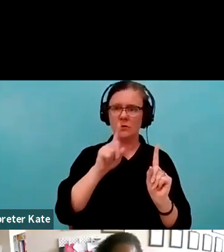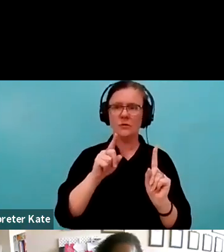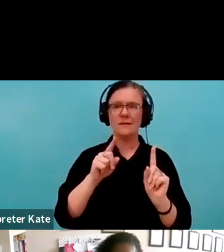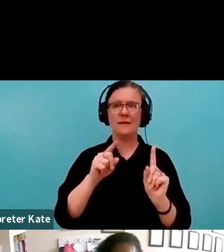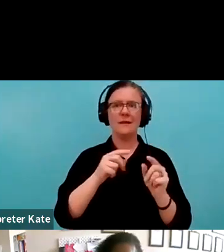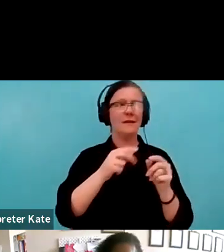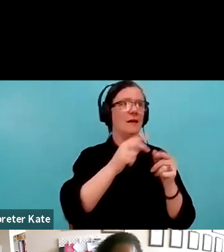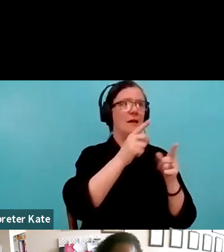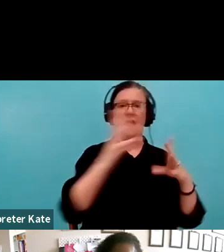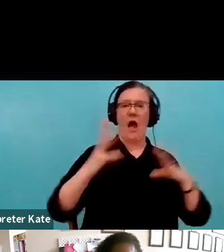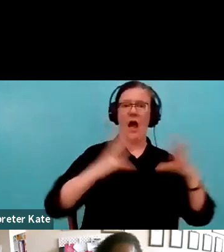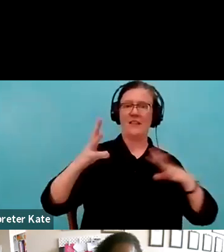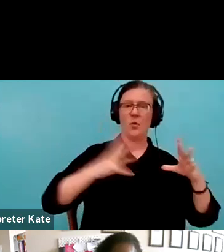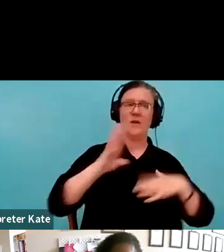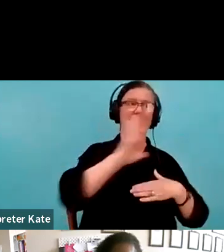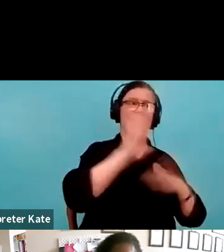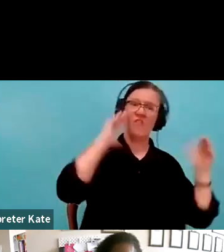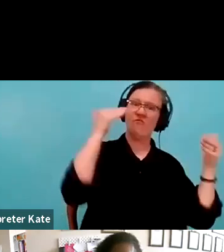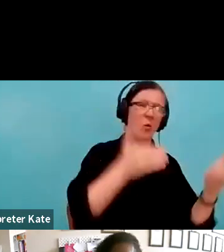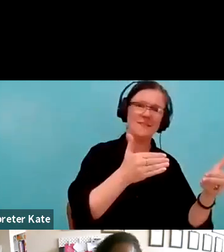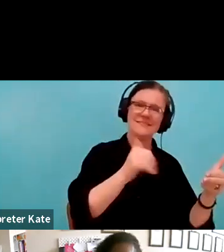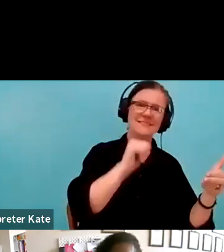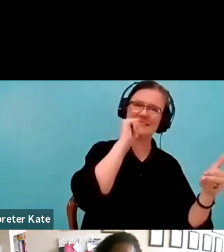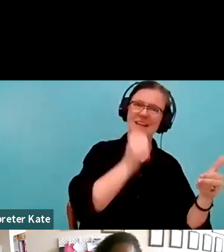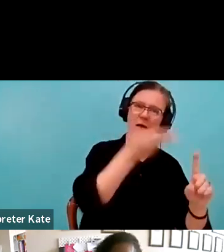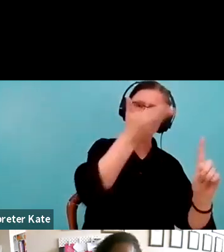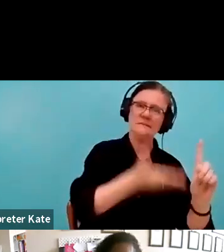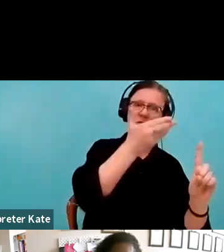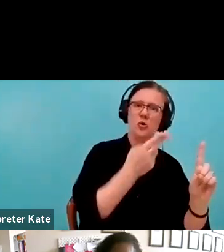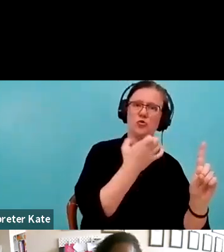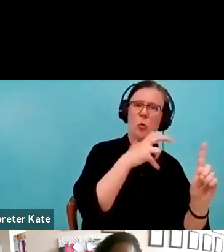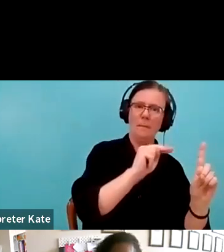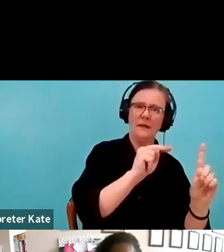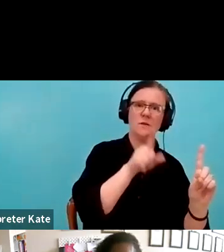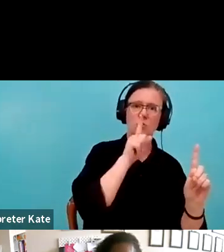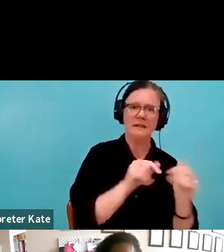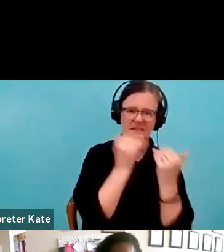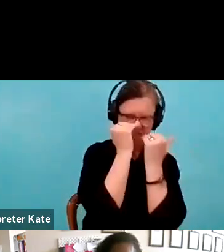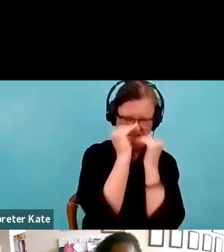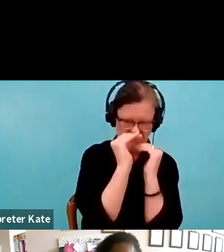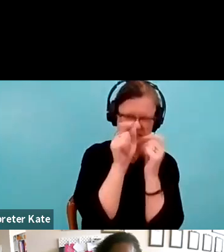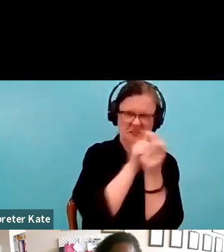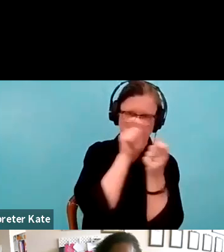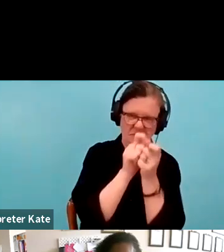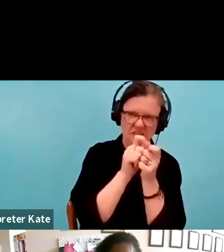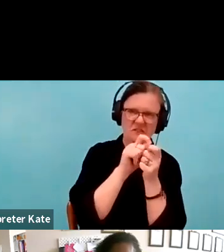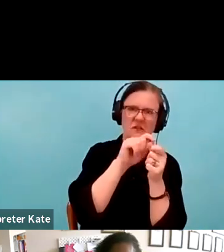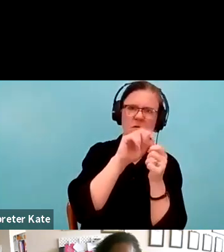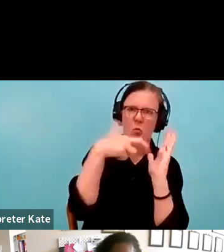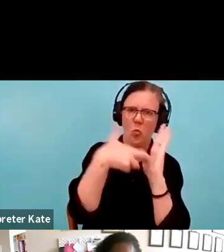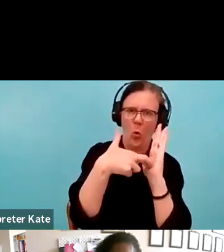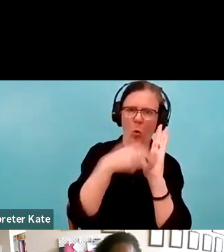and the industry around disability, people with disabilities, have just been confined to these very specific roles. And so I